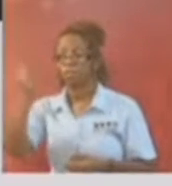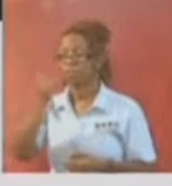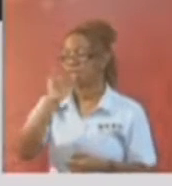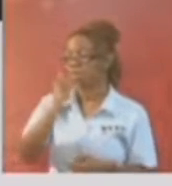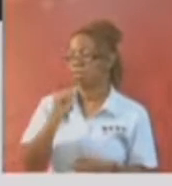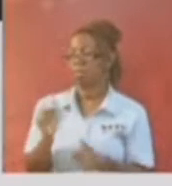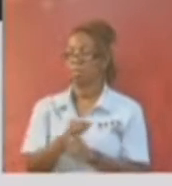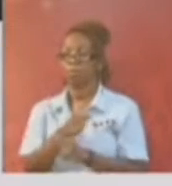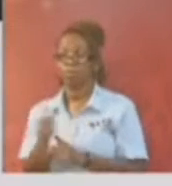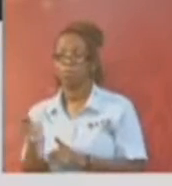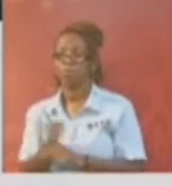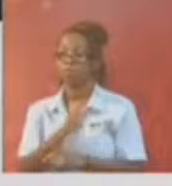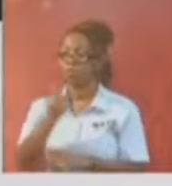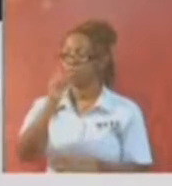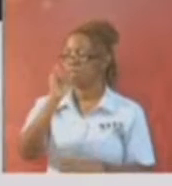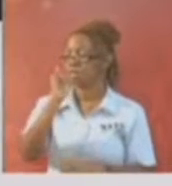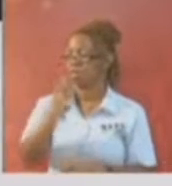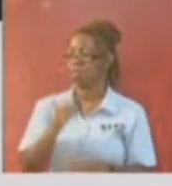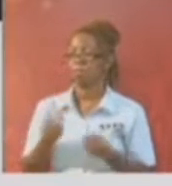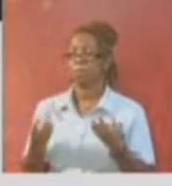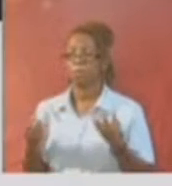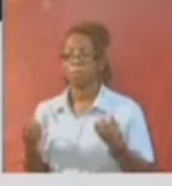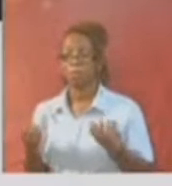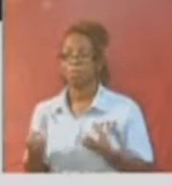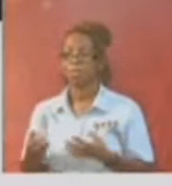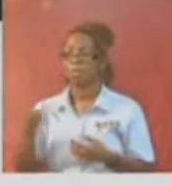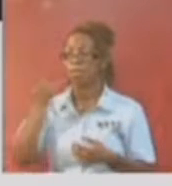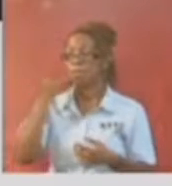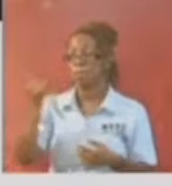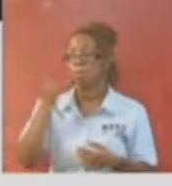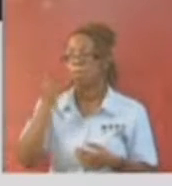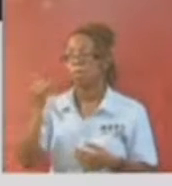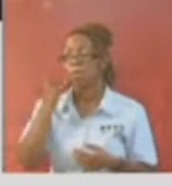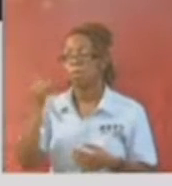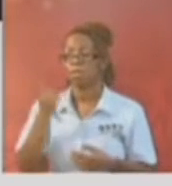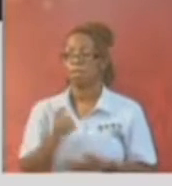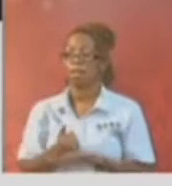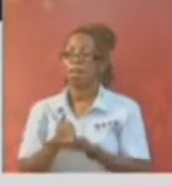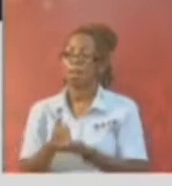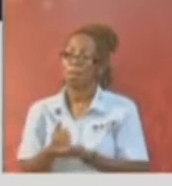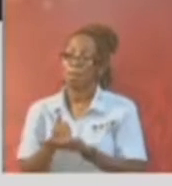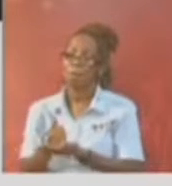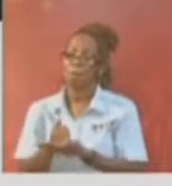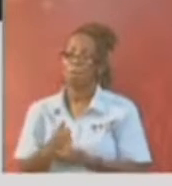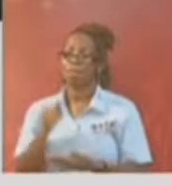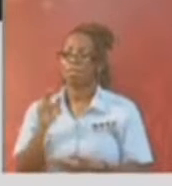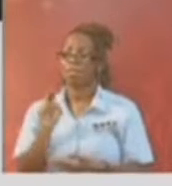877-9355, or you may email us at NADAPprograms, that is